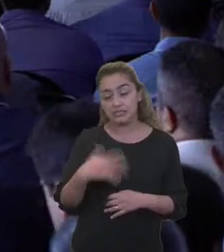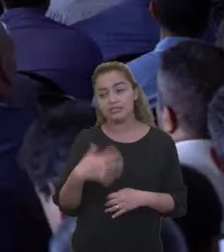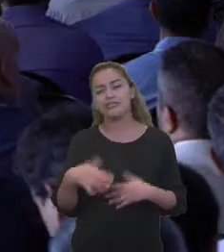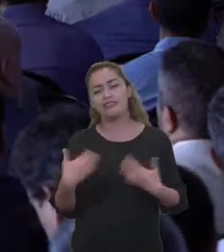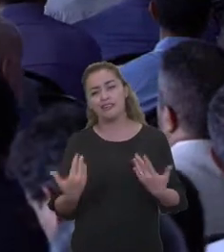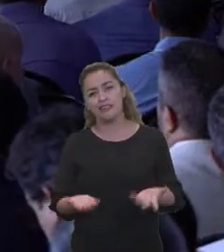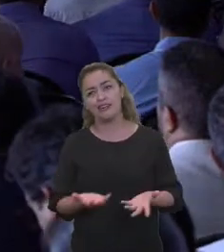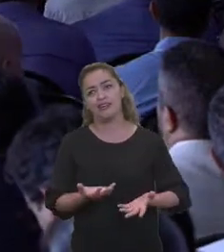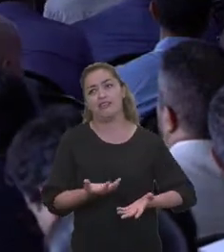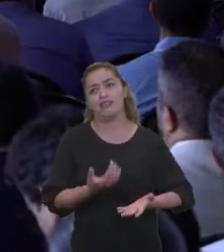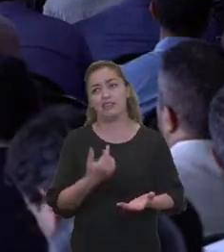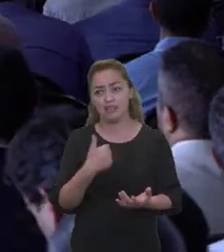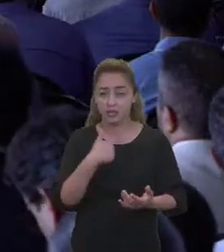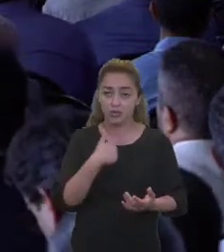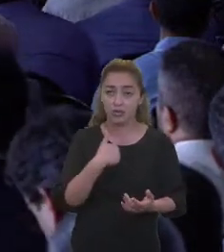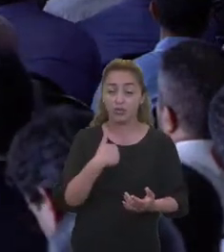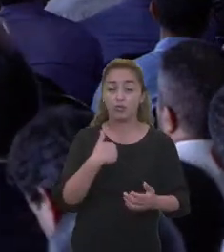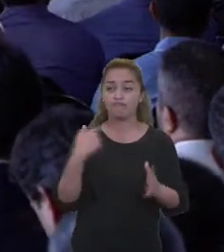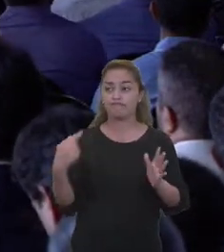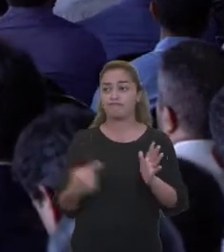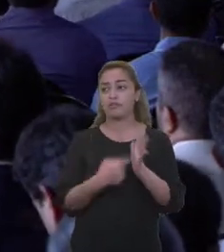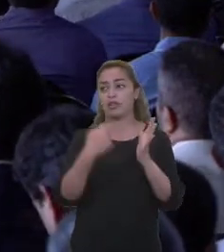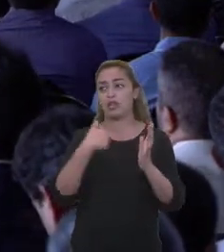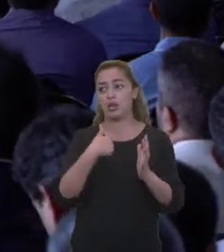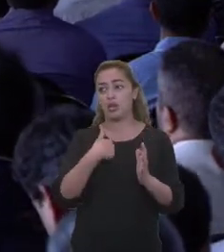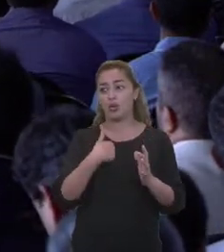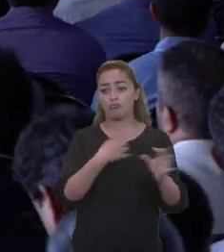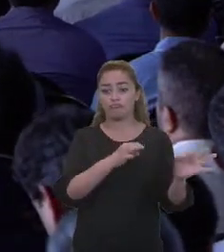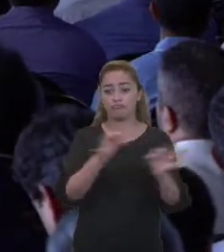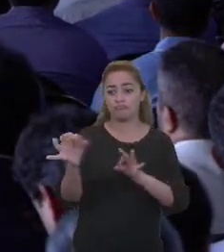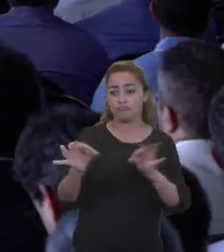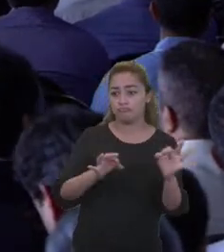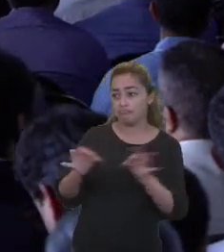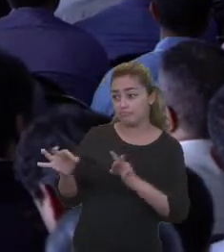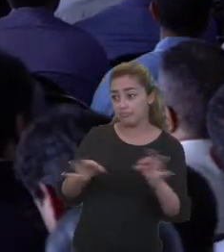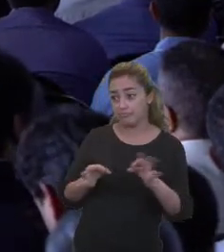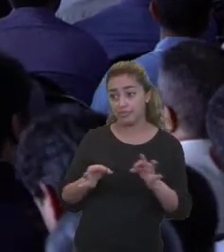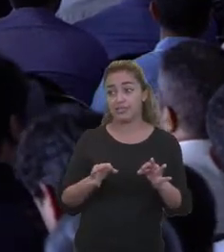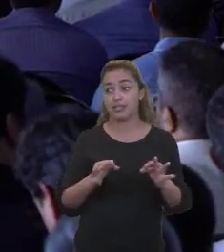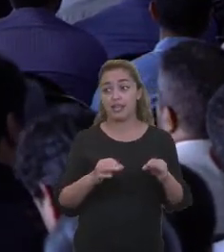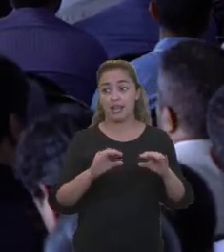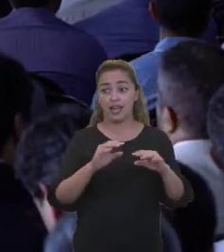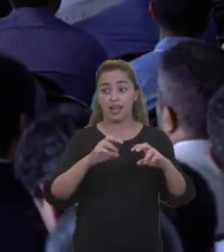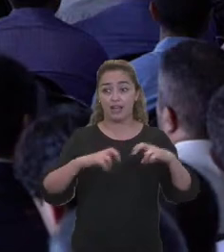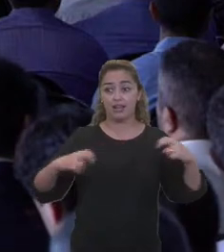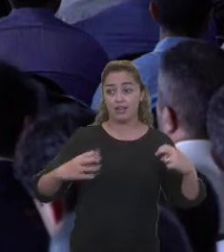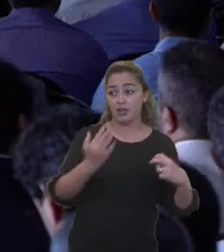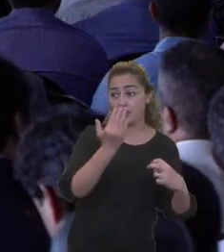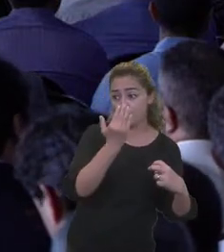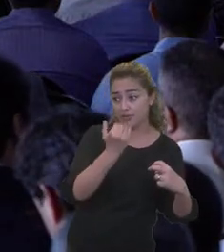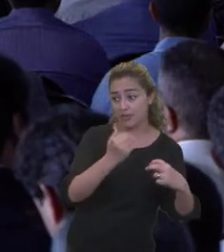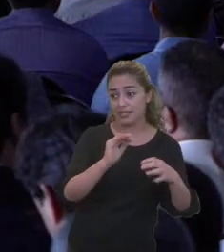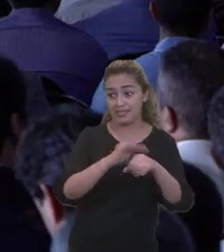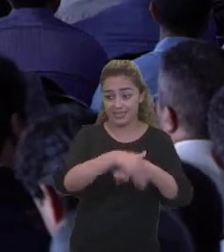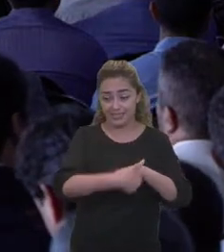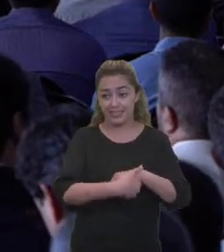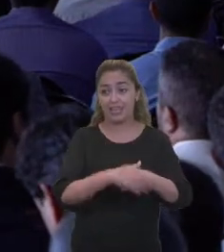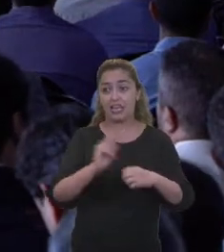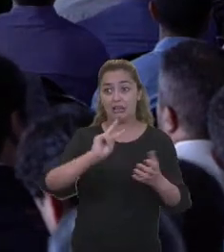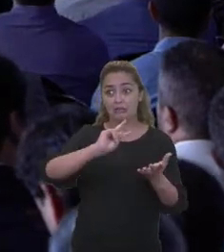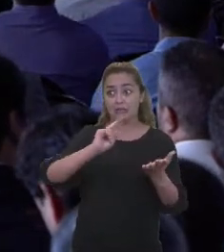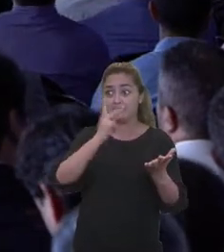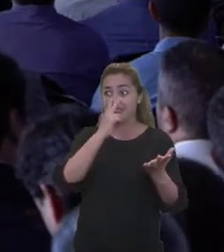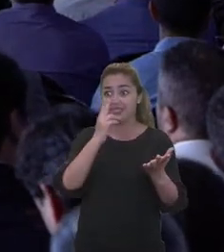B. And I was touched. So I managed to have a dinner to put together 5 million. And I said,